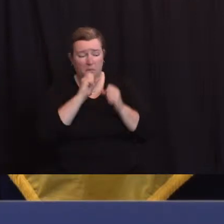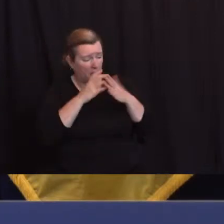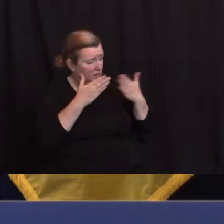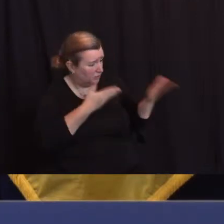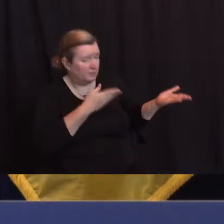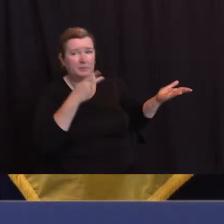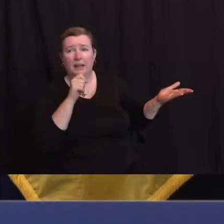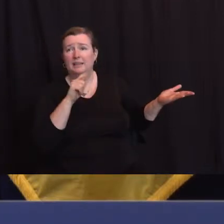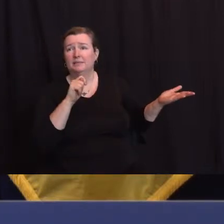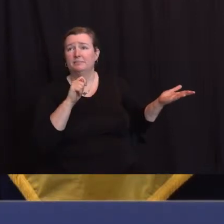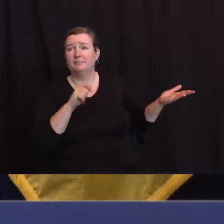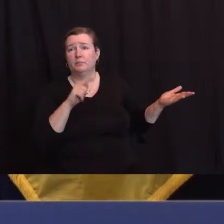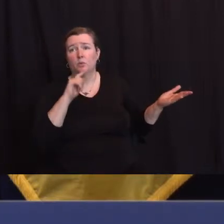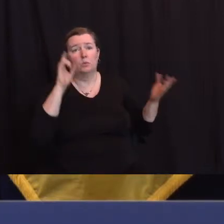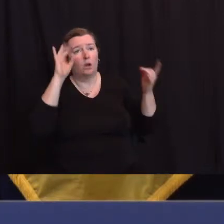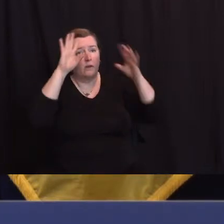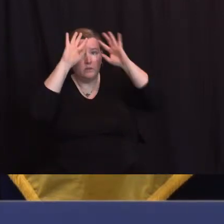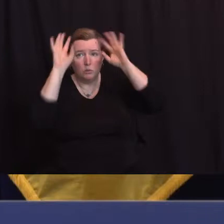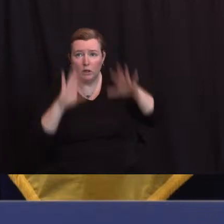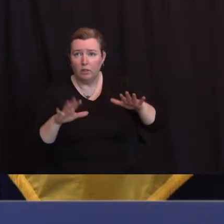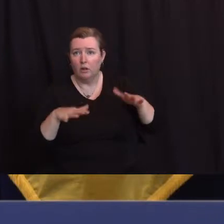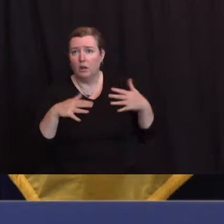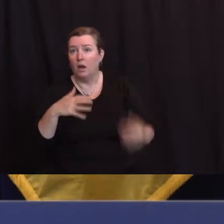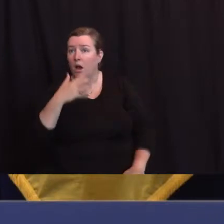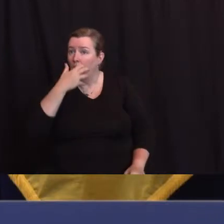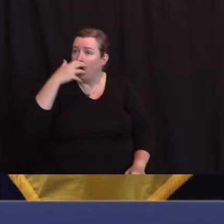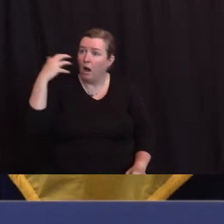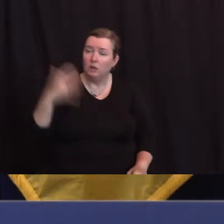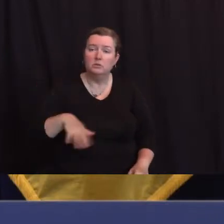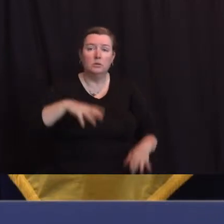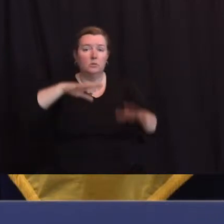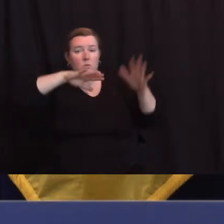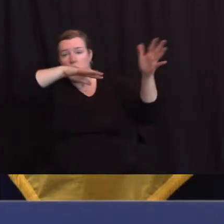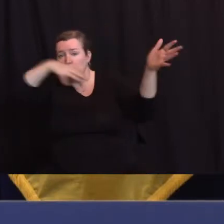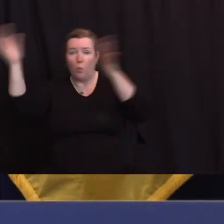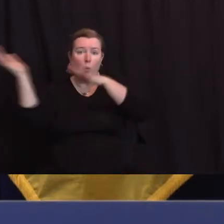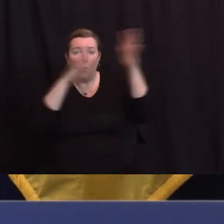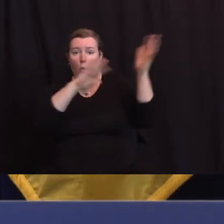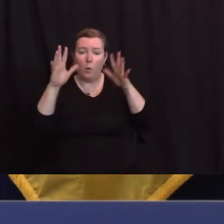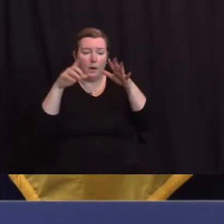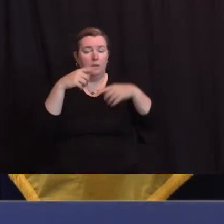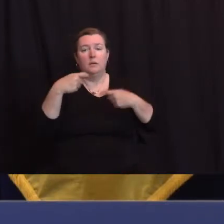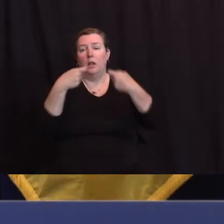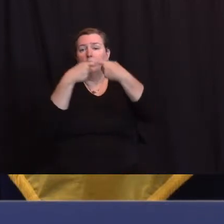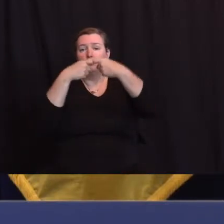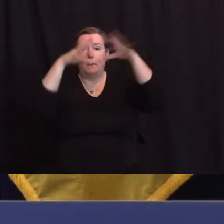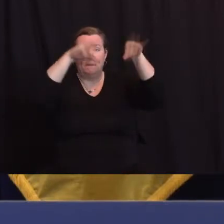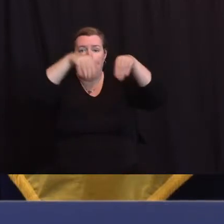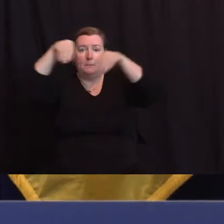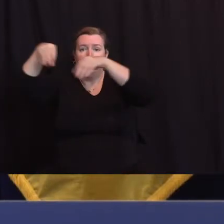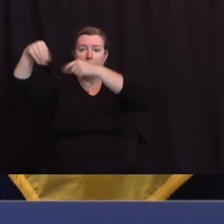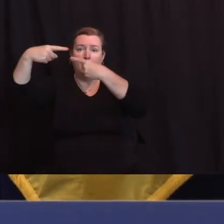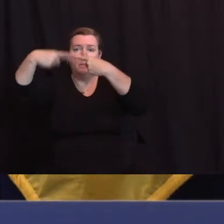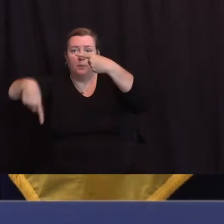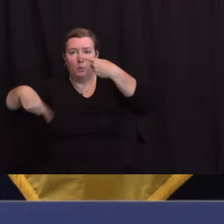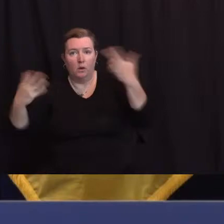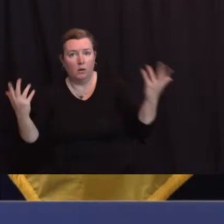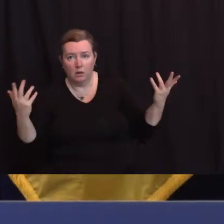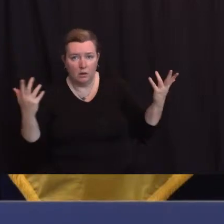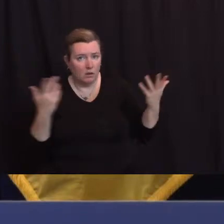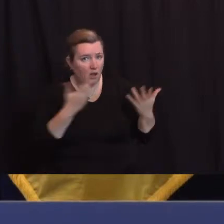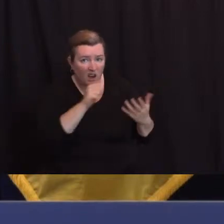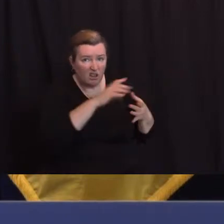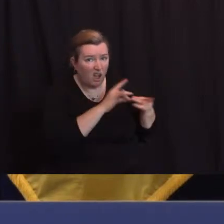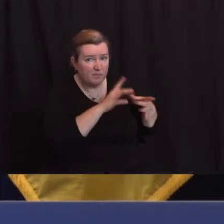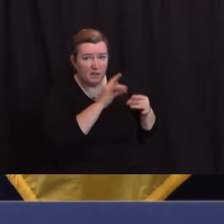nasty weather, hot, but storms and outages that relate to that. Any comments on any of the above and